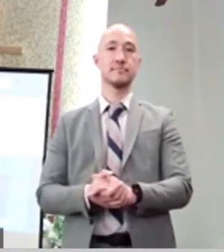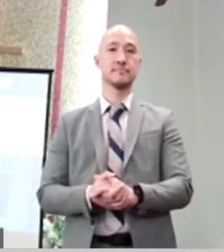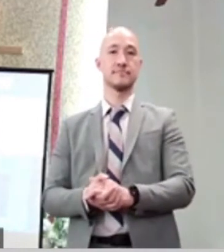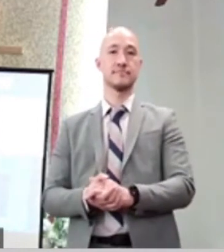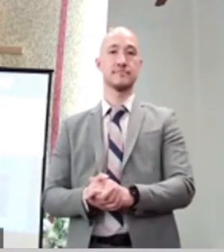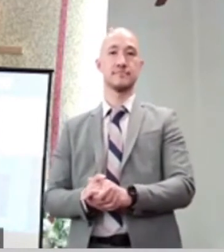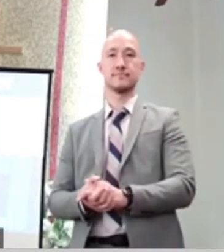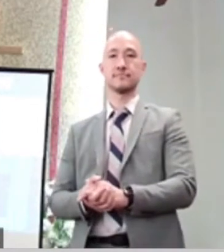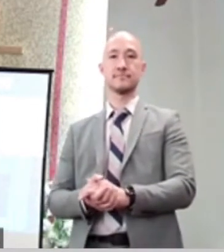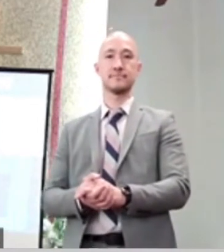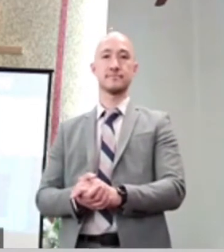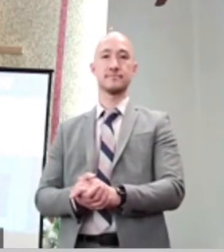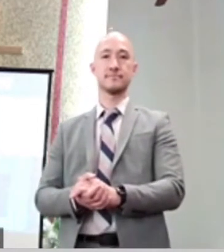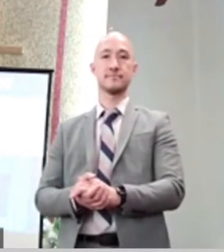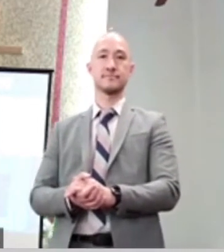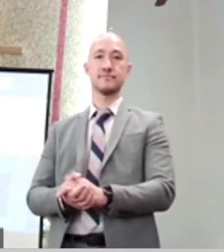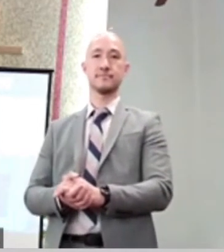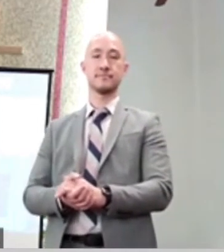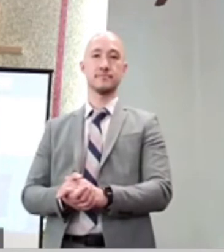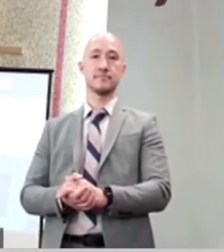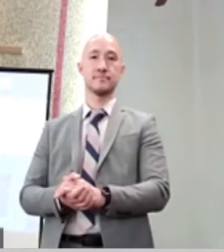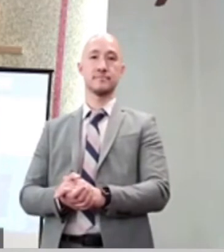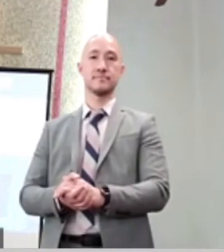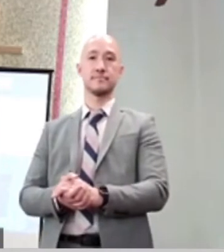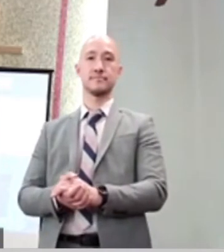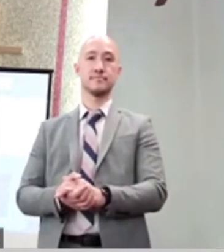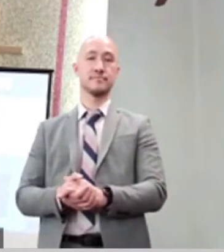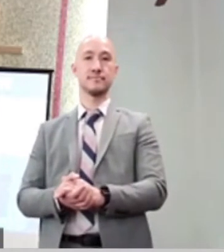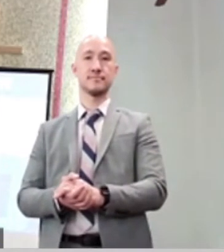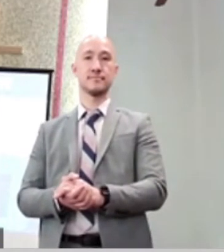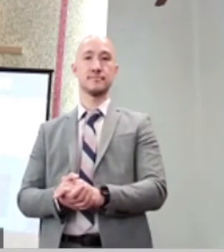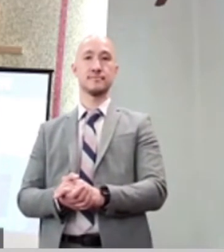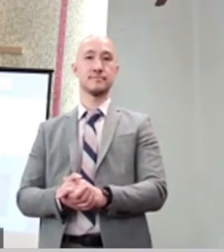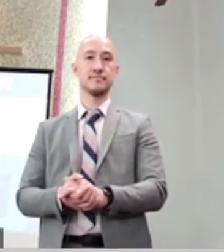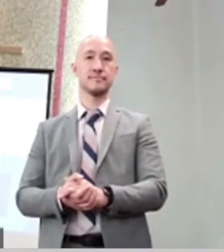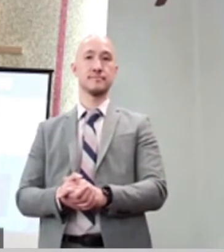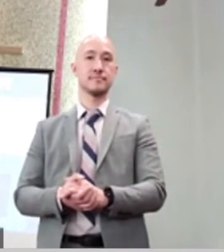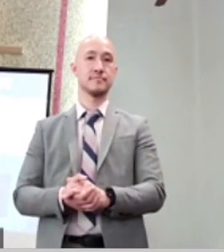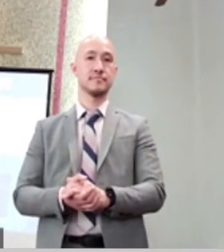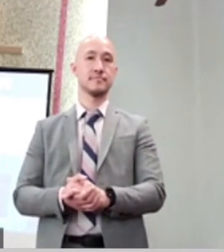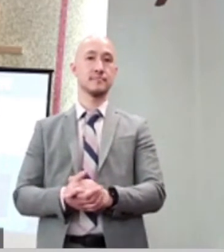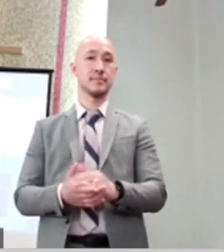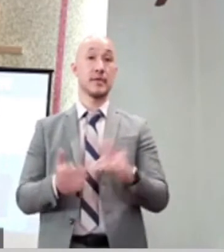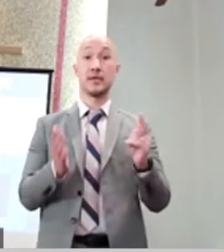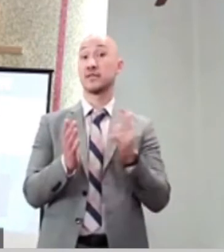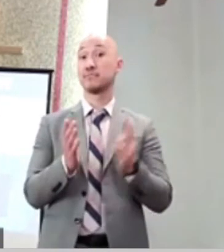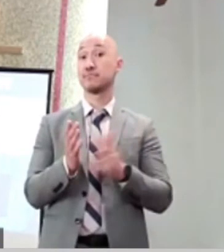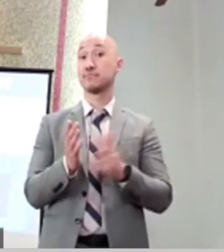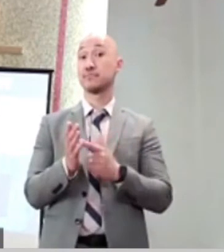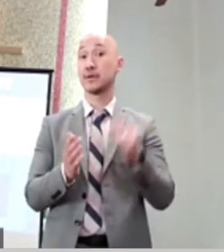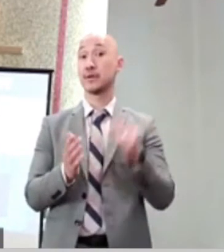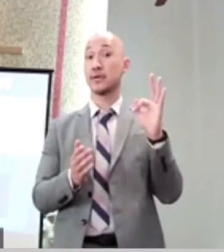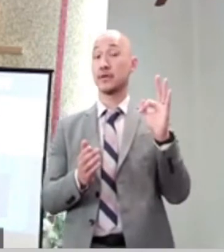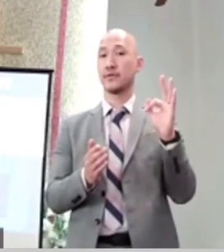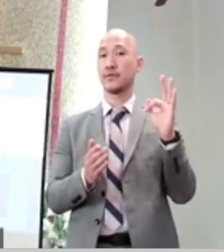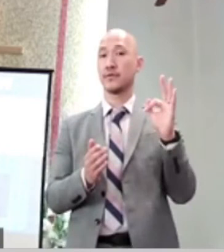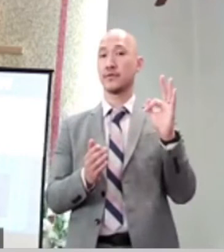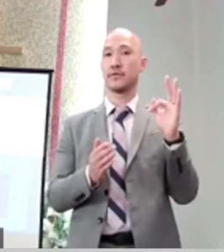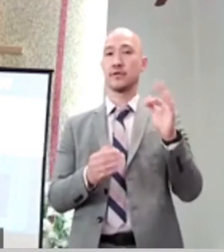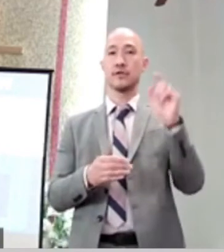cloth to patch an old pair of jeans, and then you throw in the wash, what happens? The new